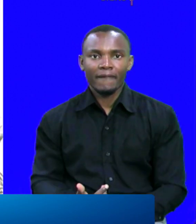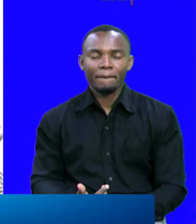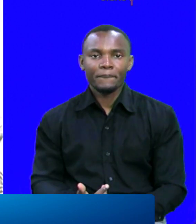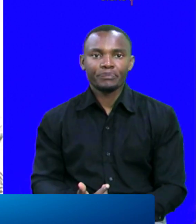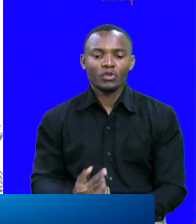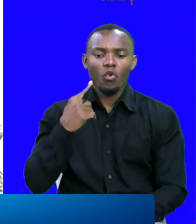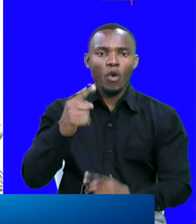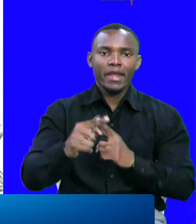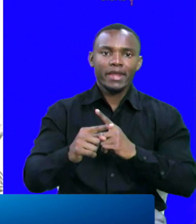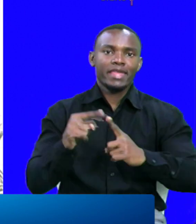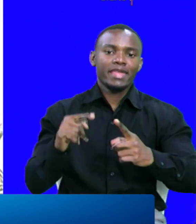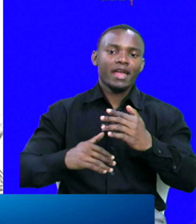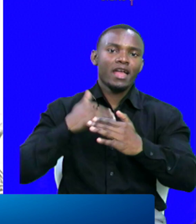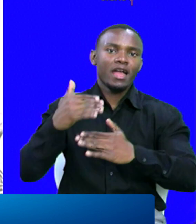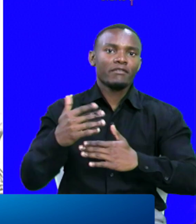today that